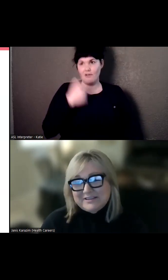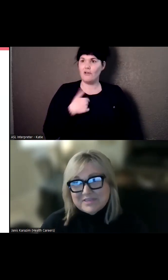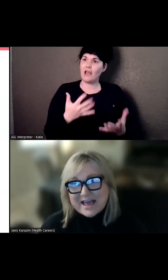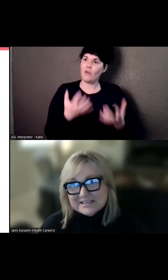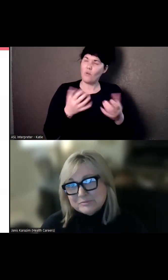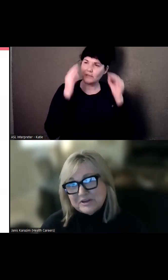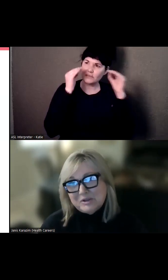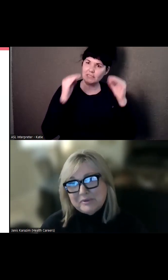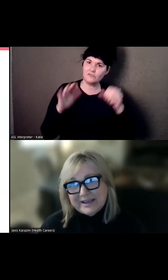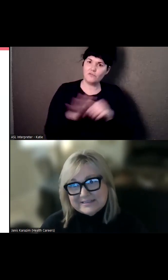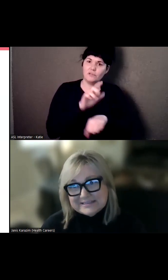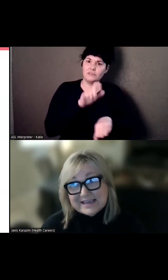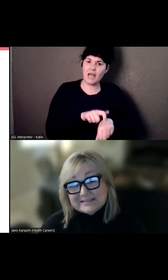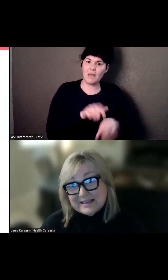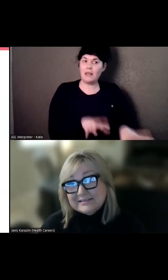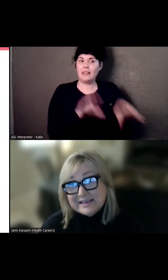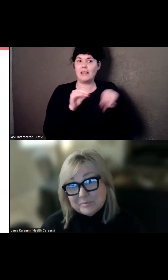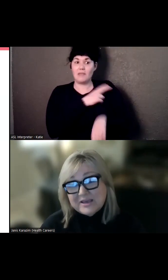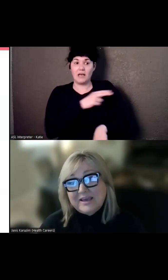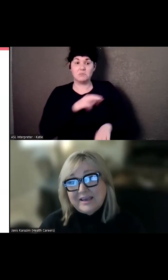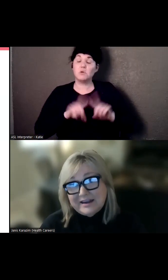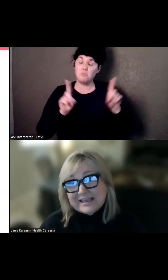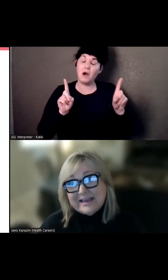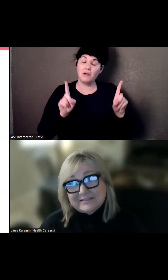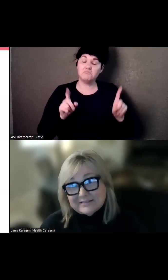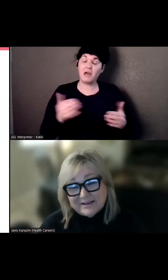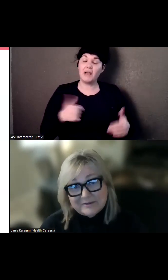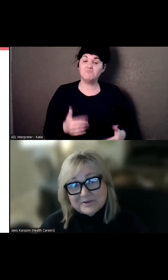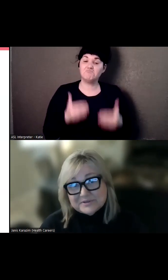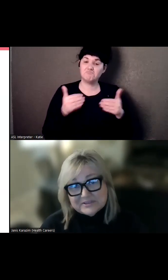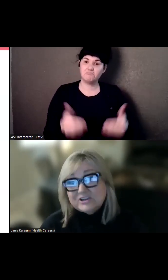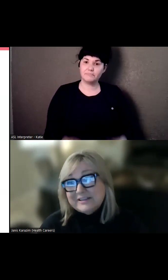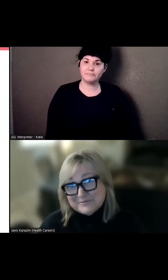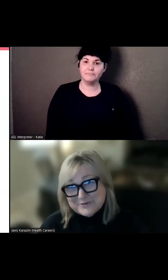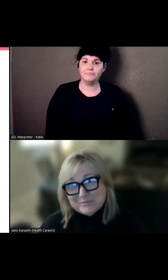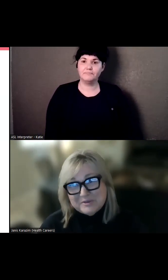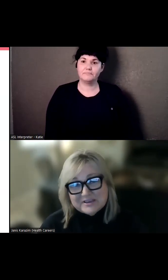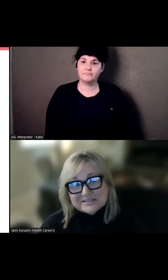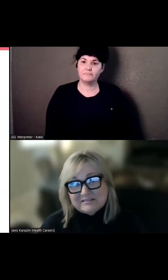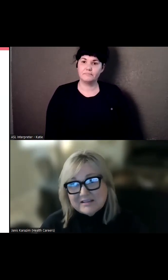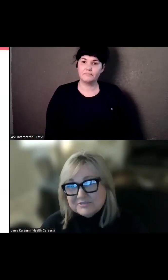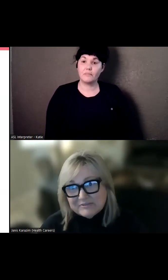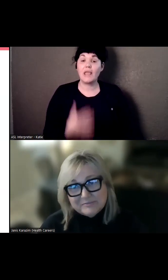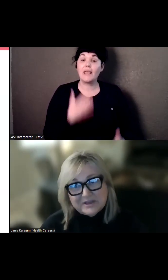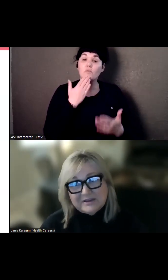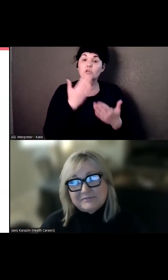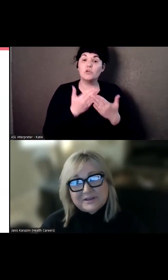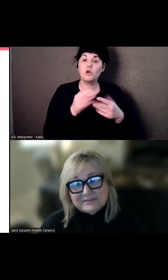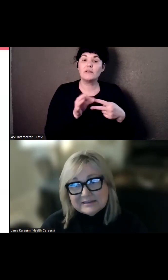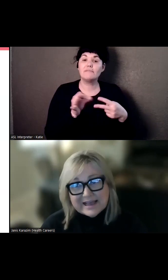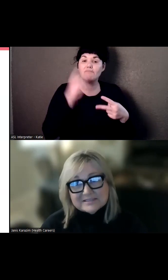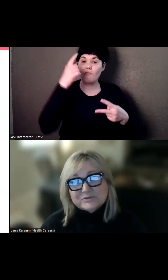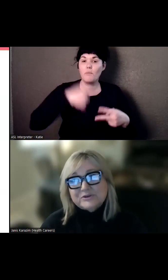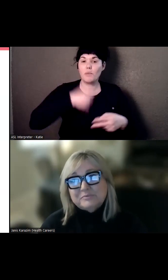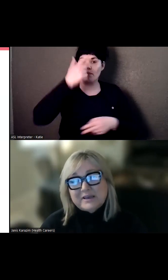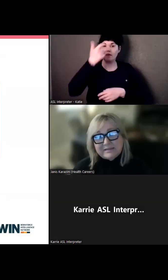full-time and leave the hospital, but I did take that leap. And again, it was a good leap for me because I loved every minute of it in